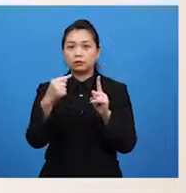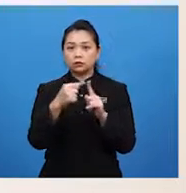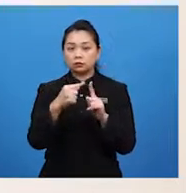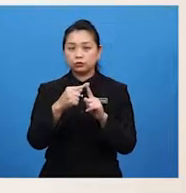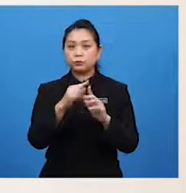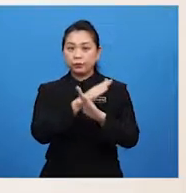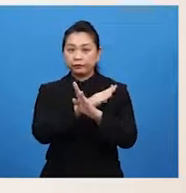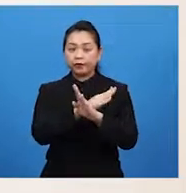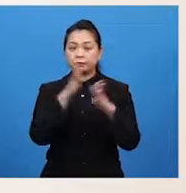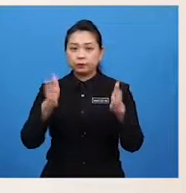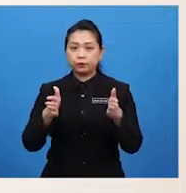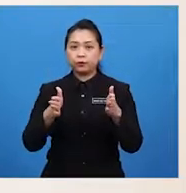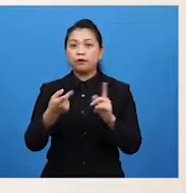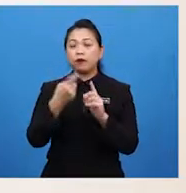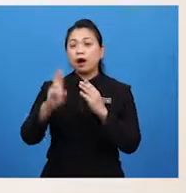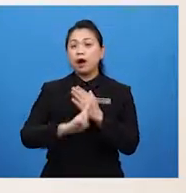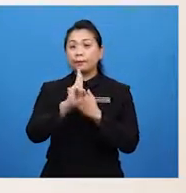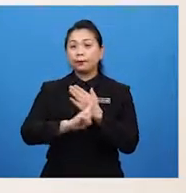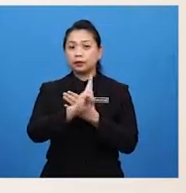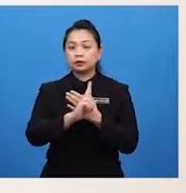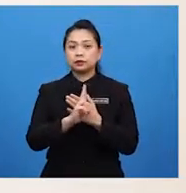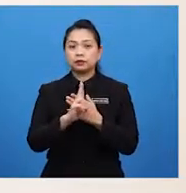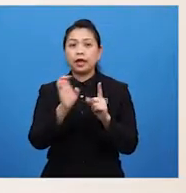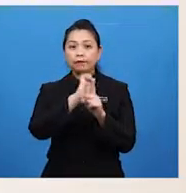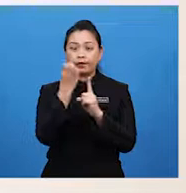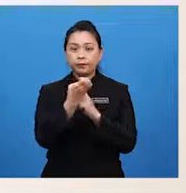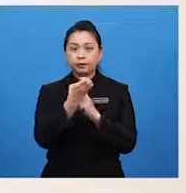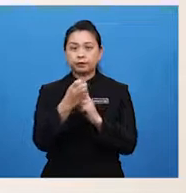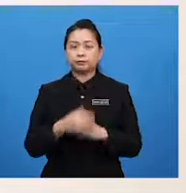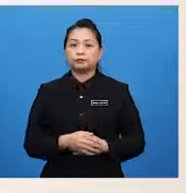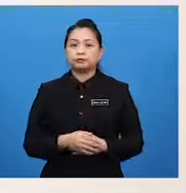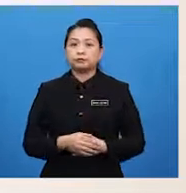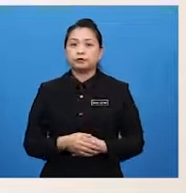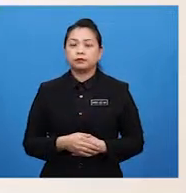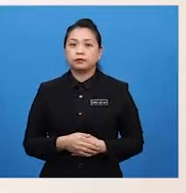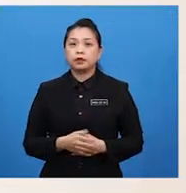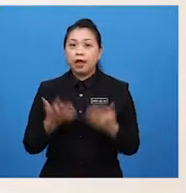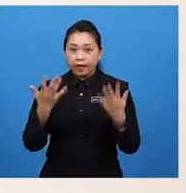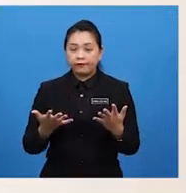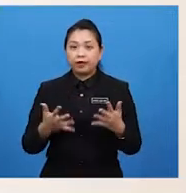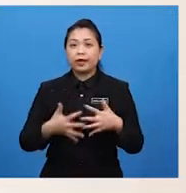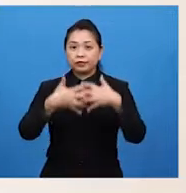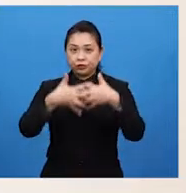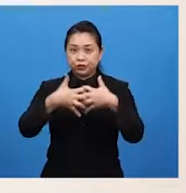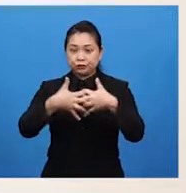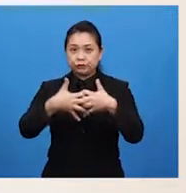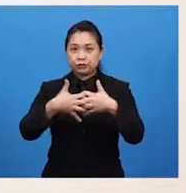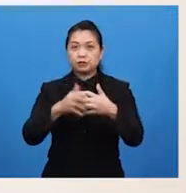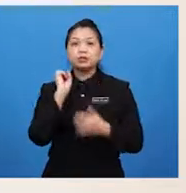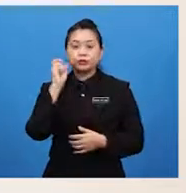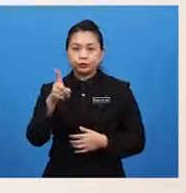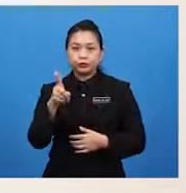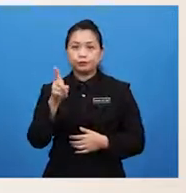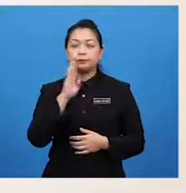from harming the environment through industrial waste. Heavier fines and jail sentences should